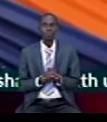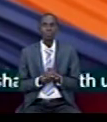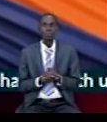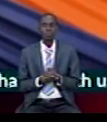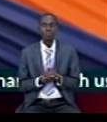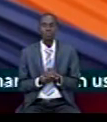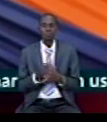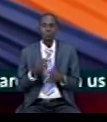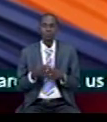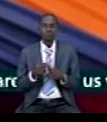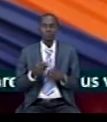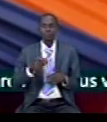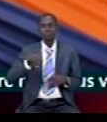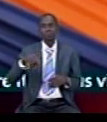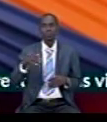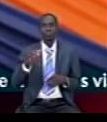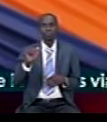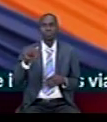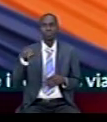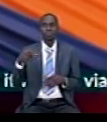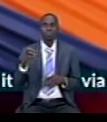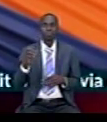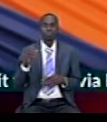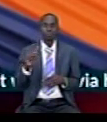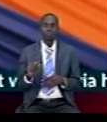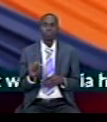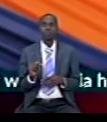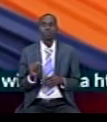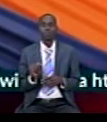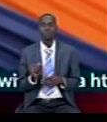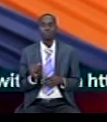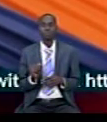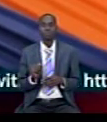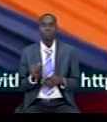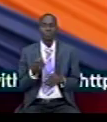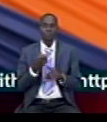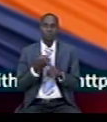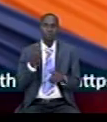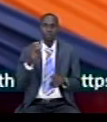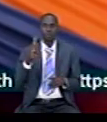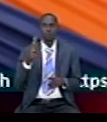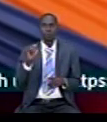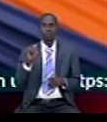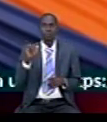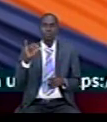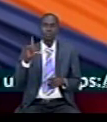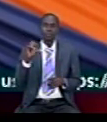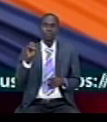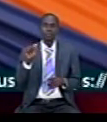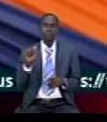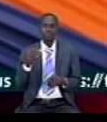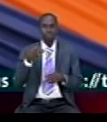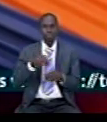Japhet Isiri of Bayelsa State, Nigeria. I'm of Deeper Life Bible Church.